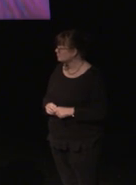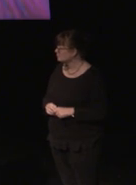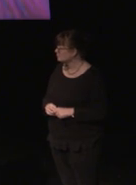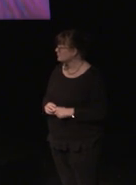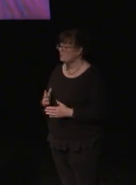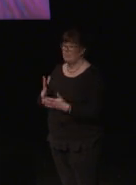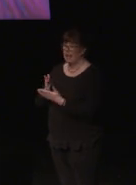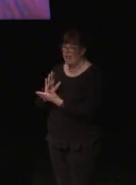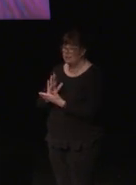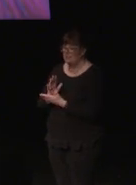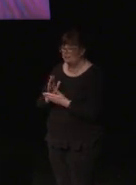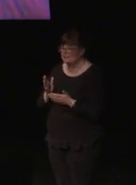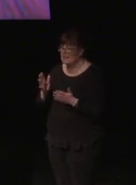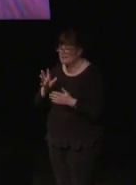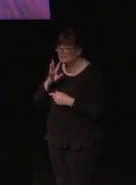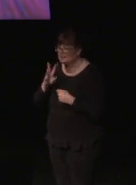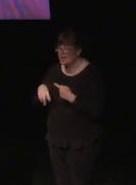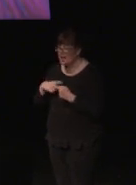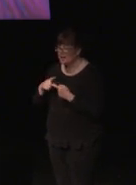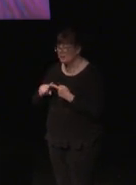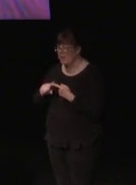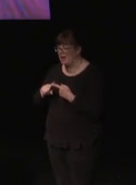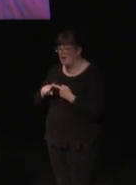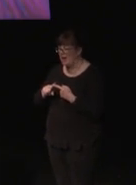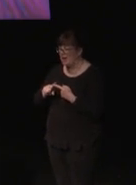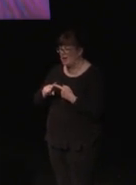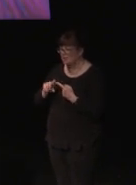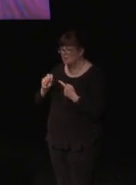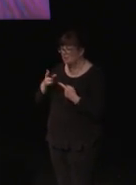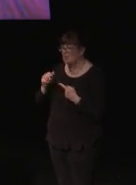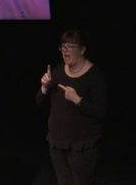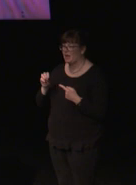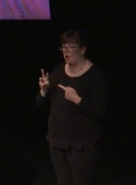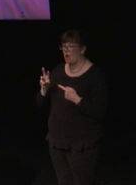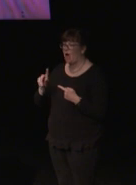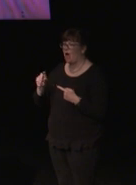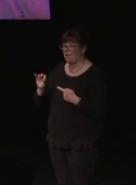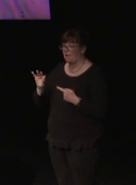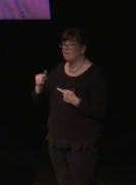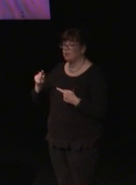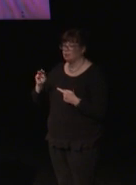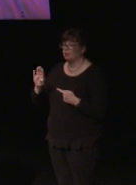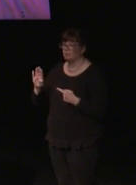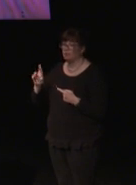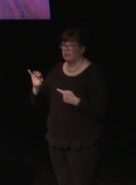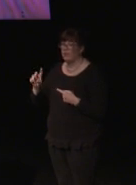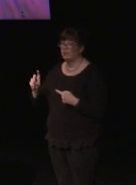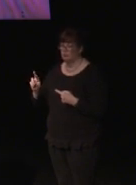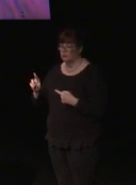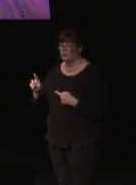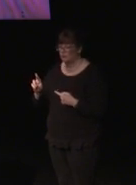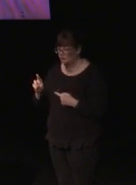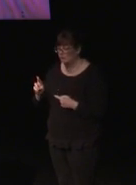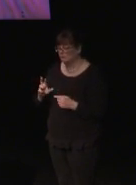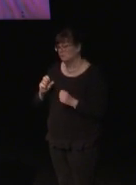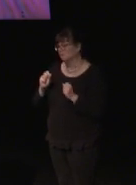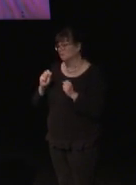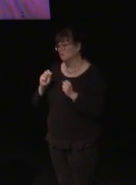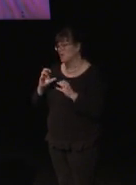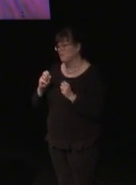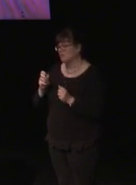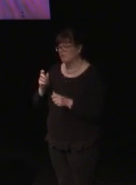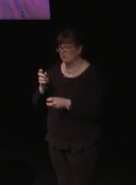All right, let's talk about Shadow of the Tomb Raider. There's some amazing, and we've talked about it today, there's some amazing accessibility settings in there. They're